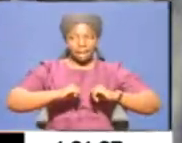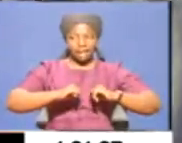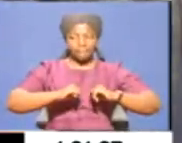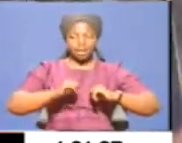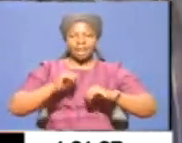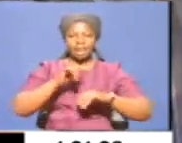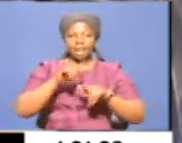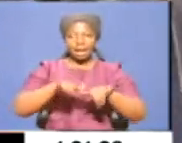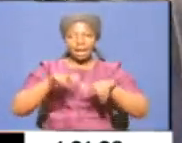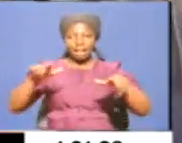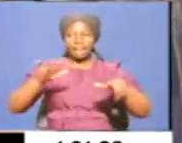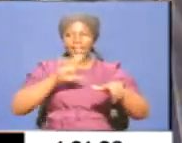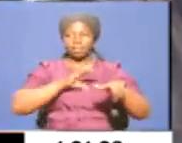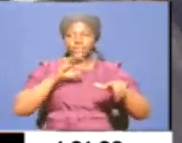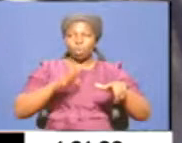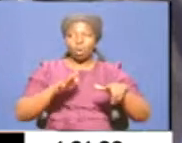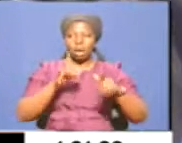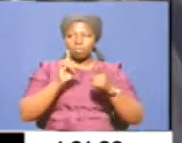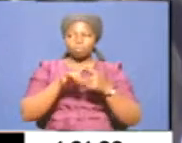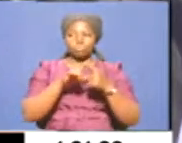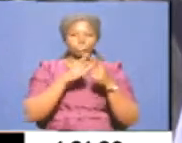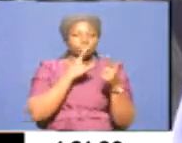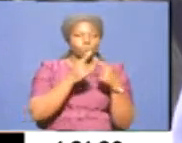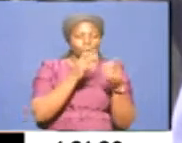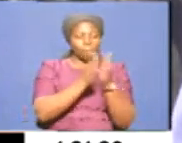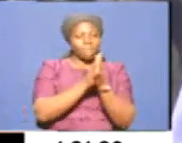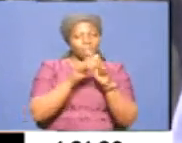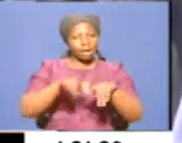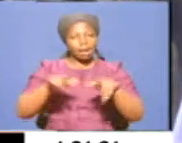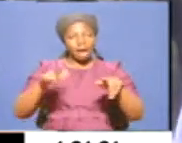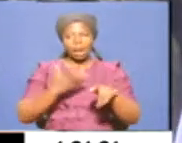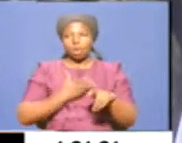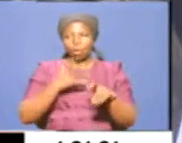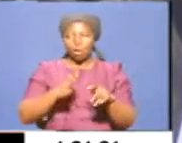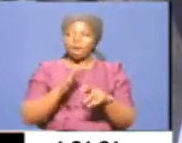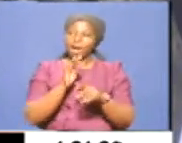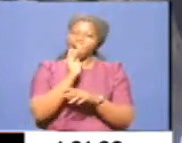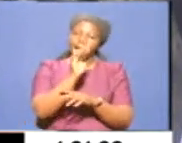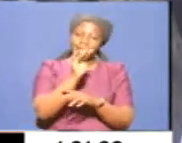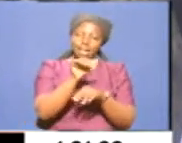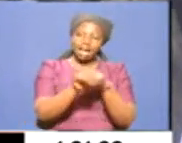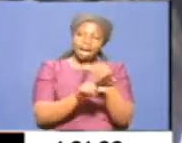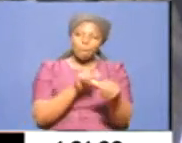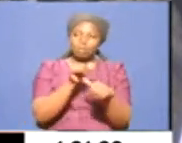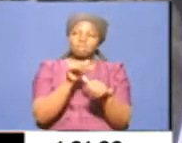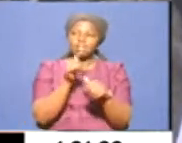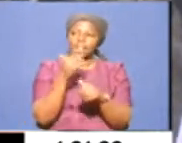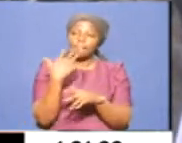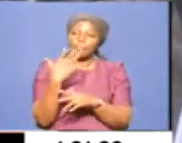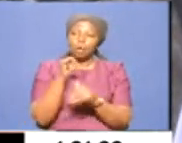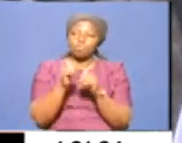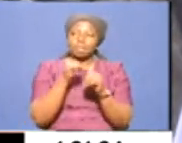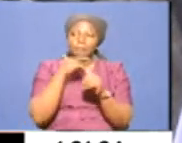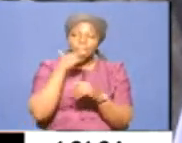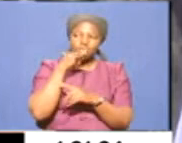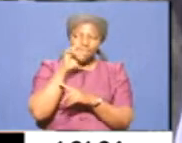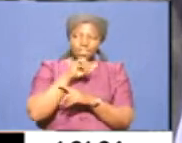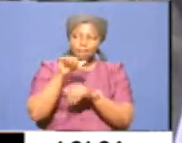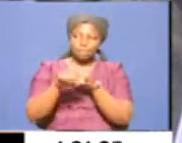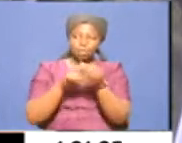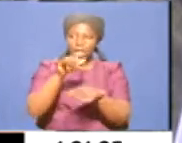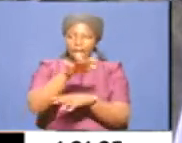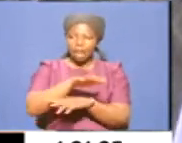landowners to reach them out and ask them about the documents which I mentioned, the environmental impact assessment,